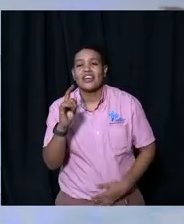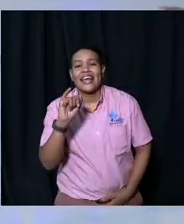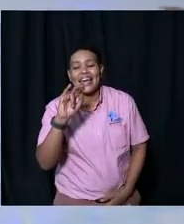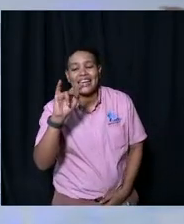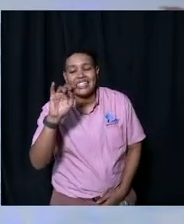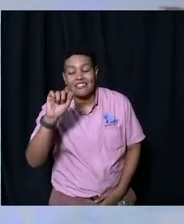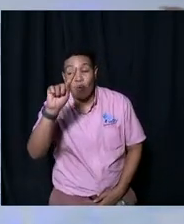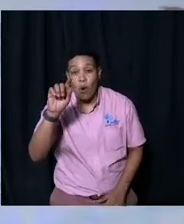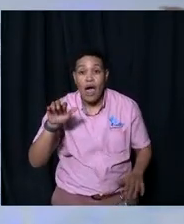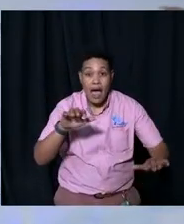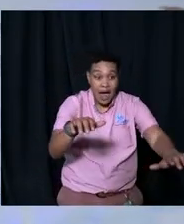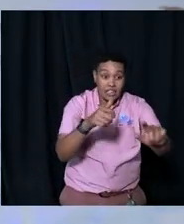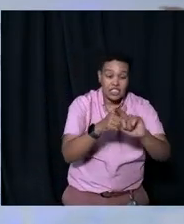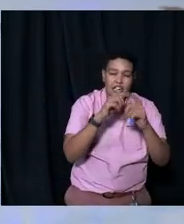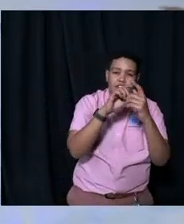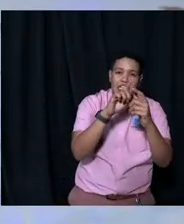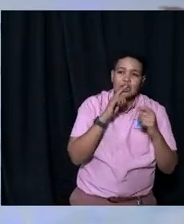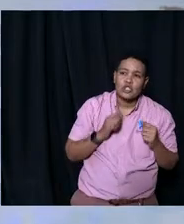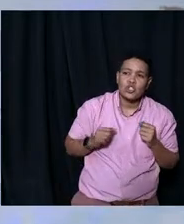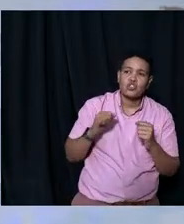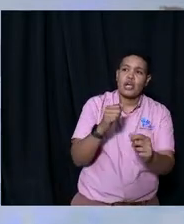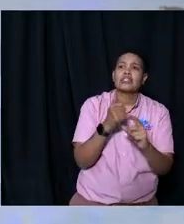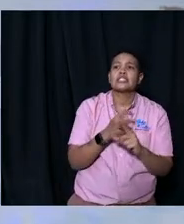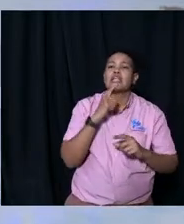one action related to this strategy